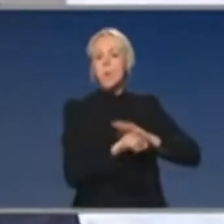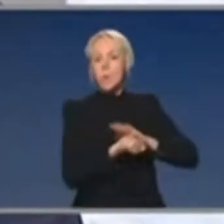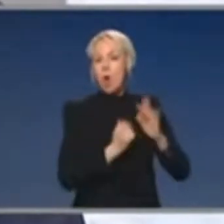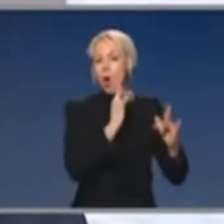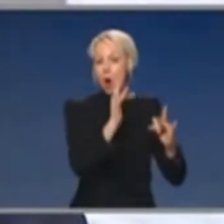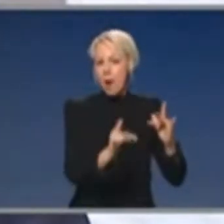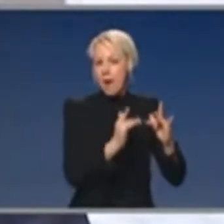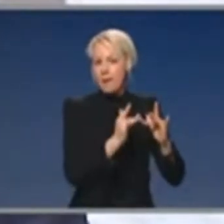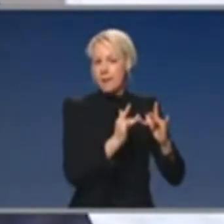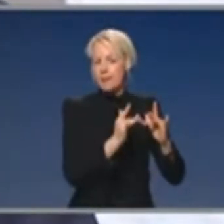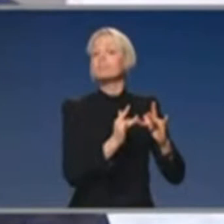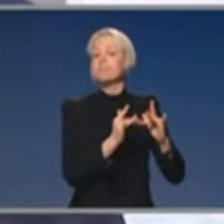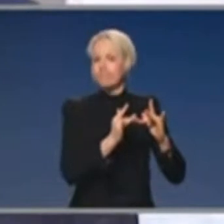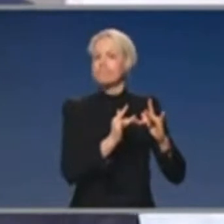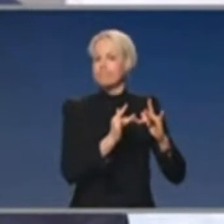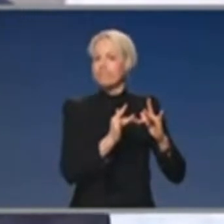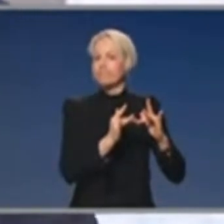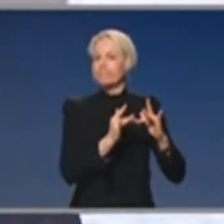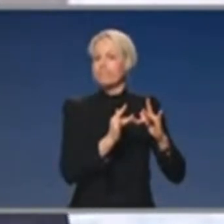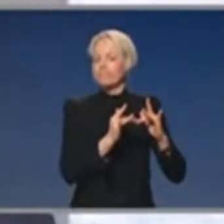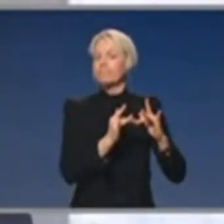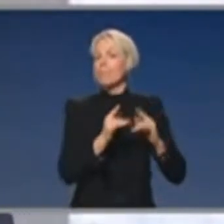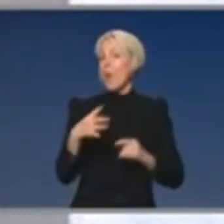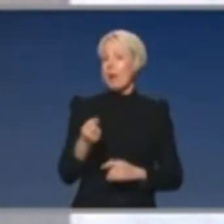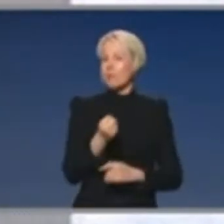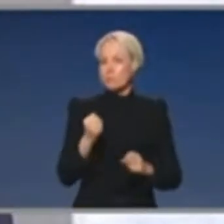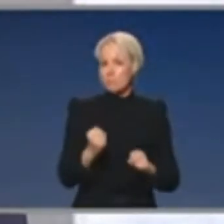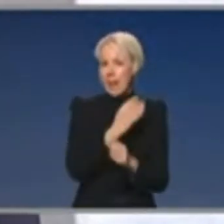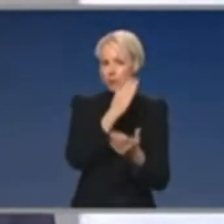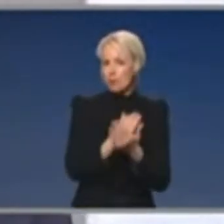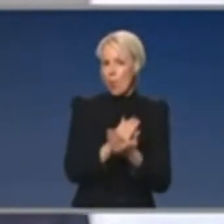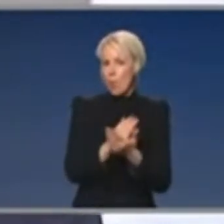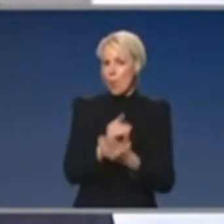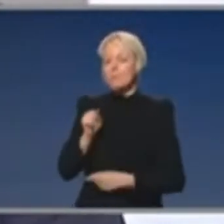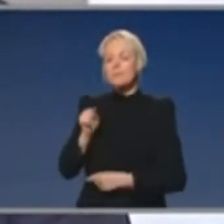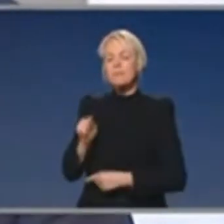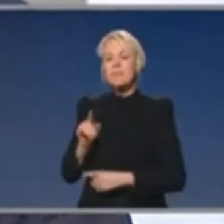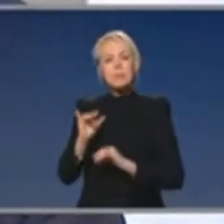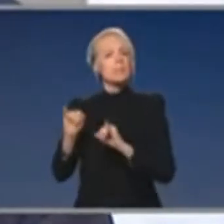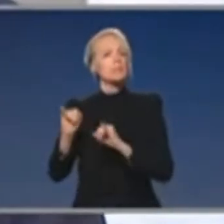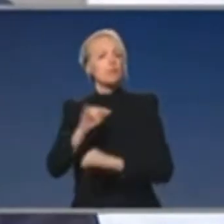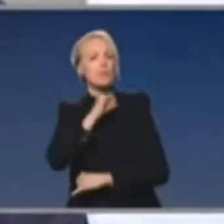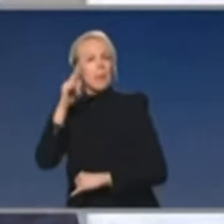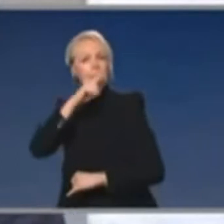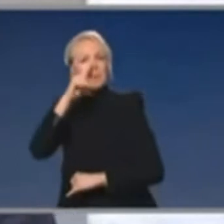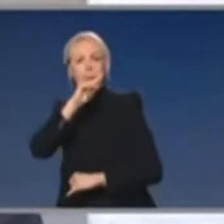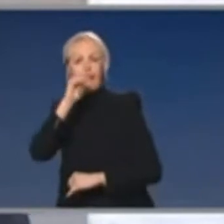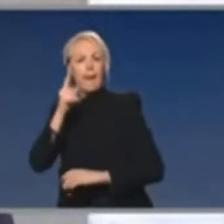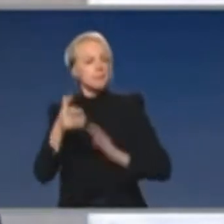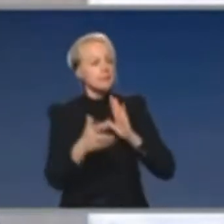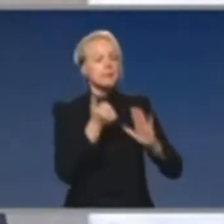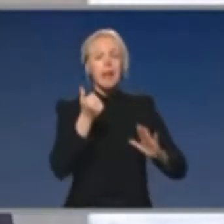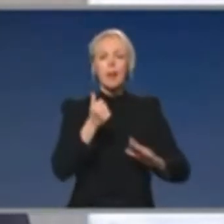that means to realise the success of the digital economy and the prosperity that can come that for all Australians, there are things we need to